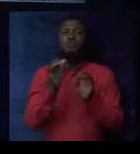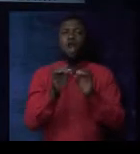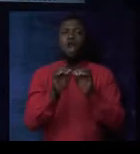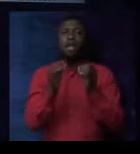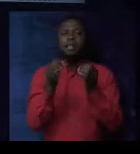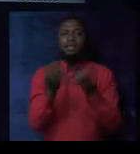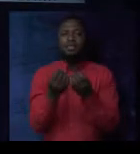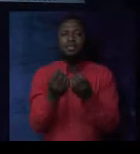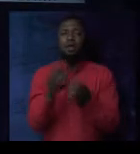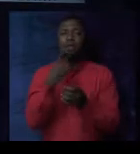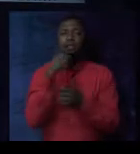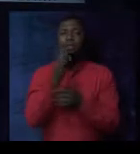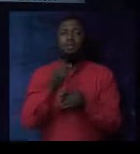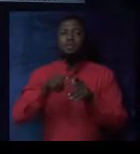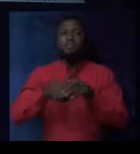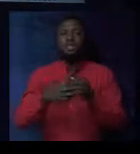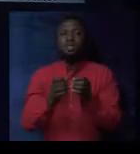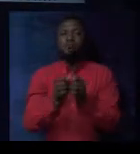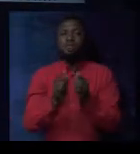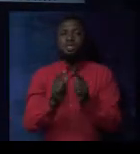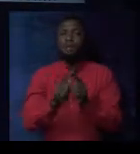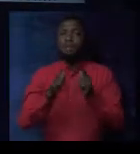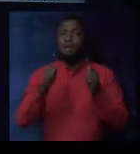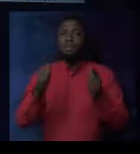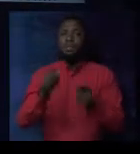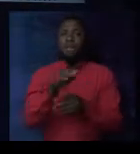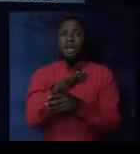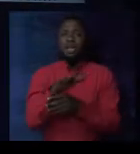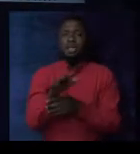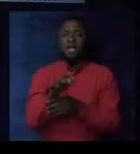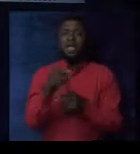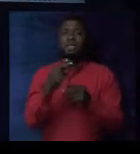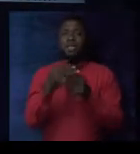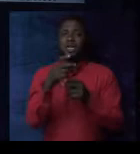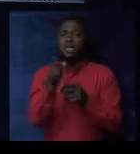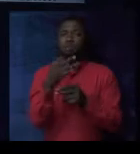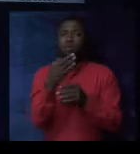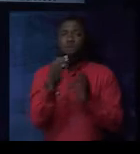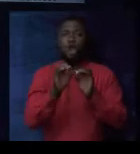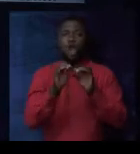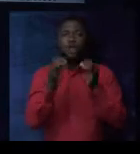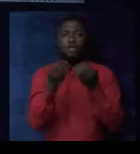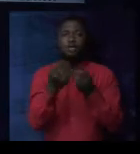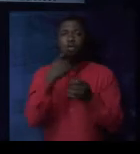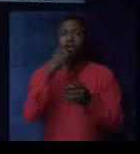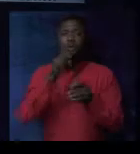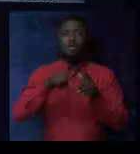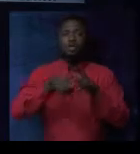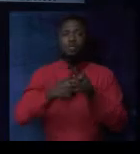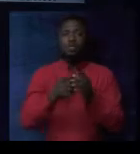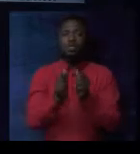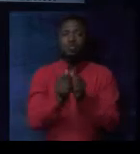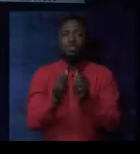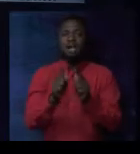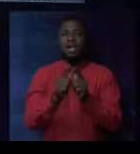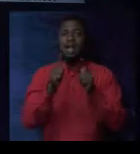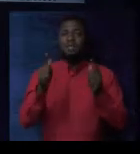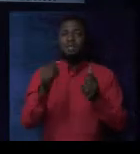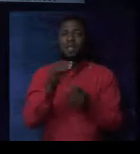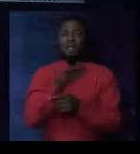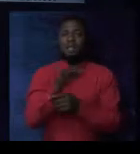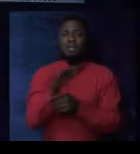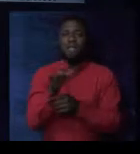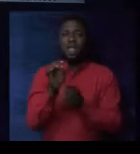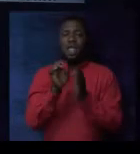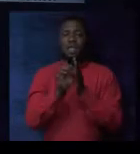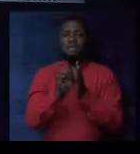Names of organizations must begin with capital letters. Names of organizations must begin with